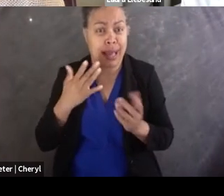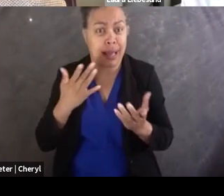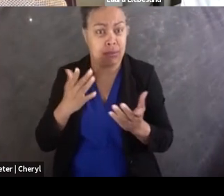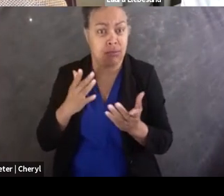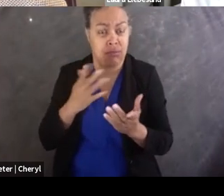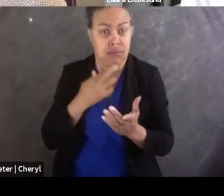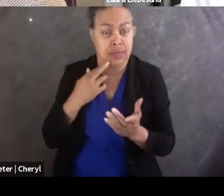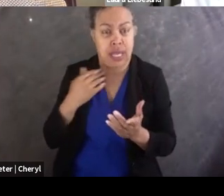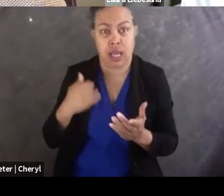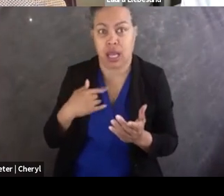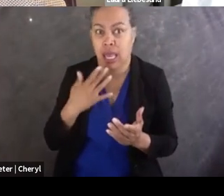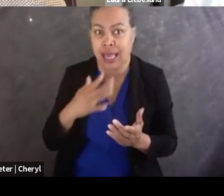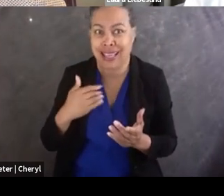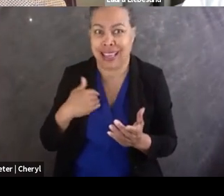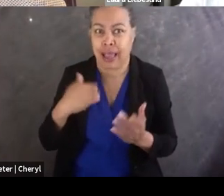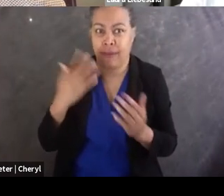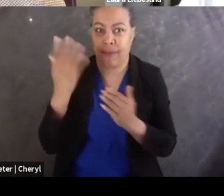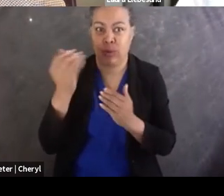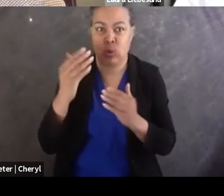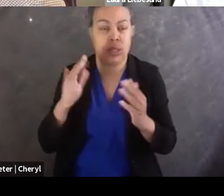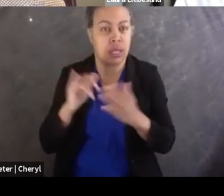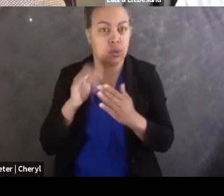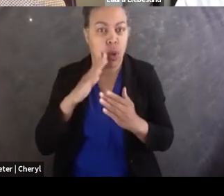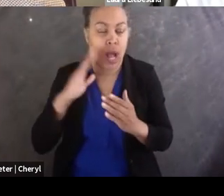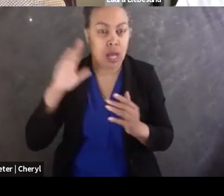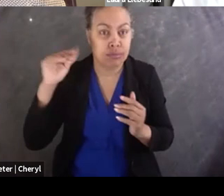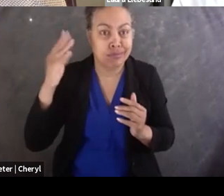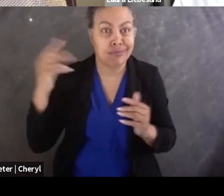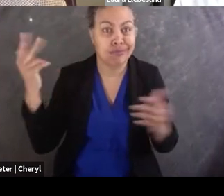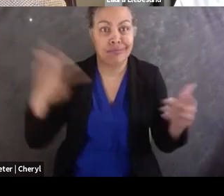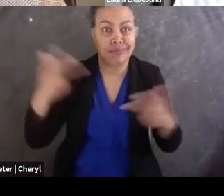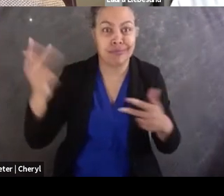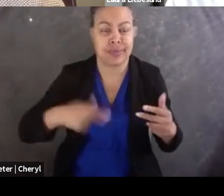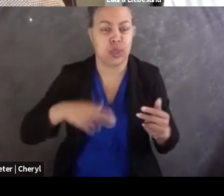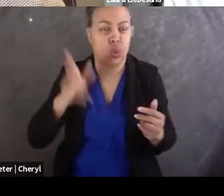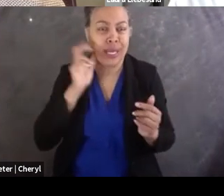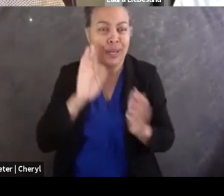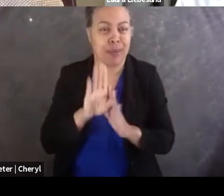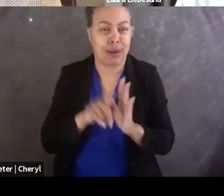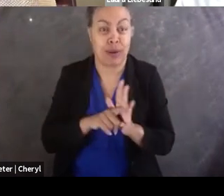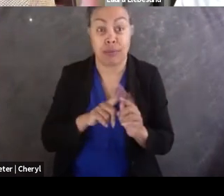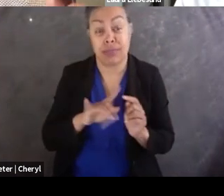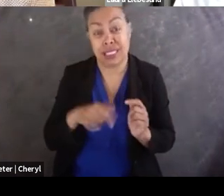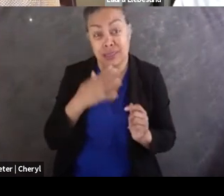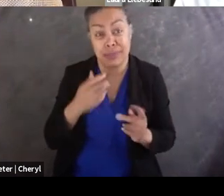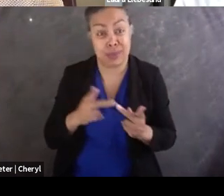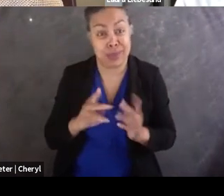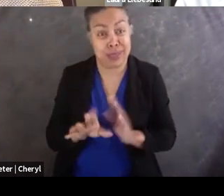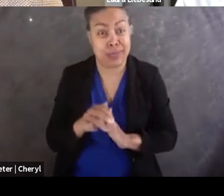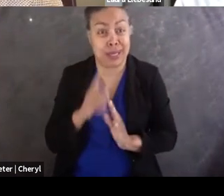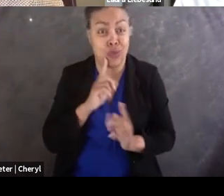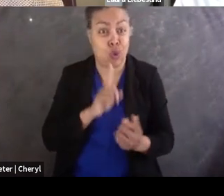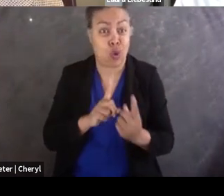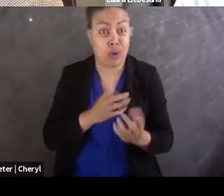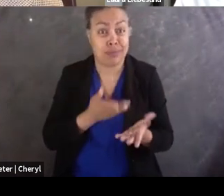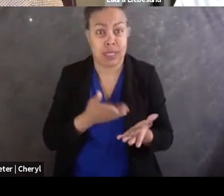Columbia Heights. And so that's why you hear some of the sirens in the background, but that was the best place we could do our interview with him, as, you know, he was, Al Thompson,